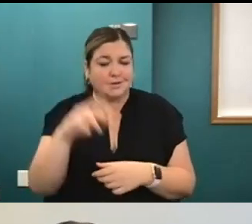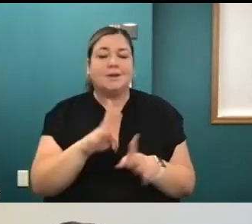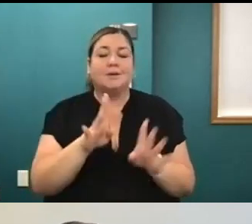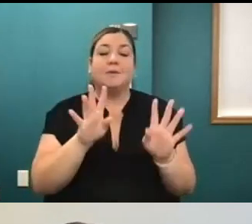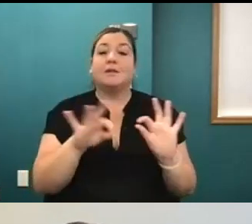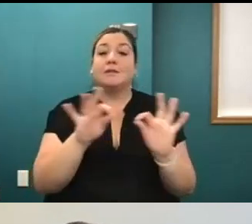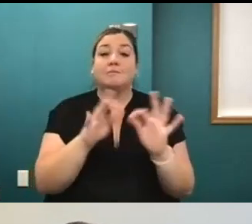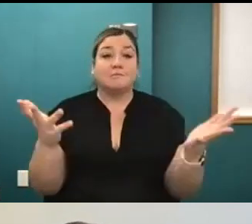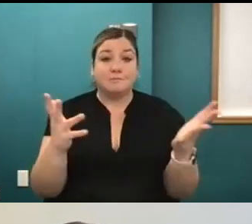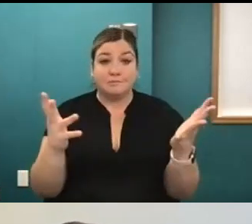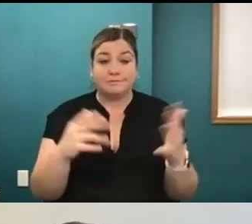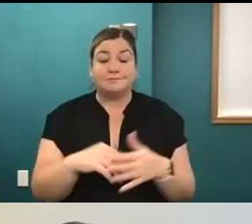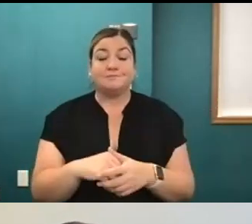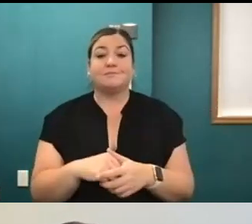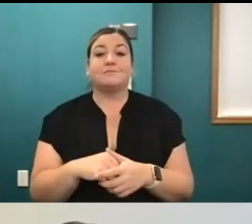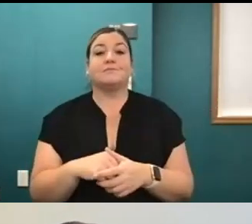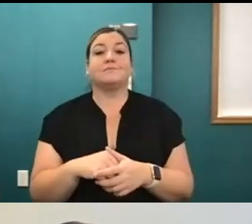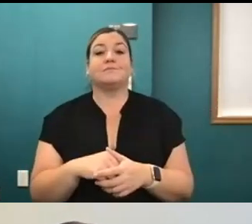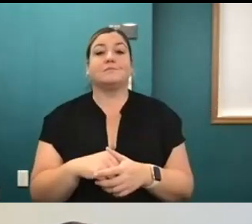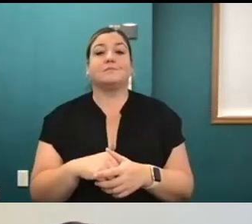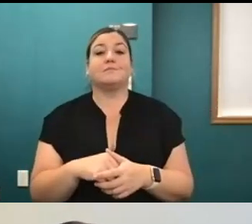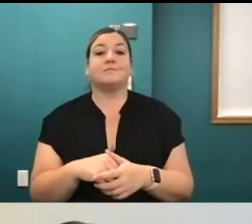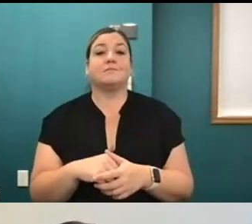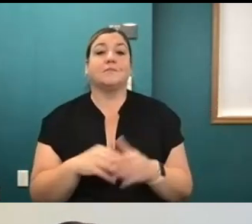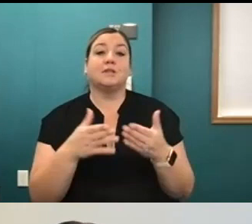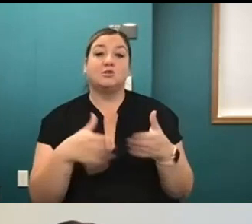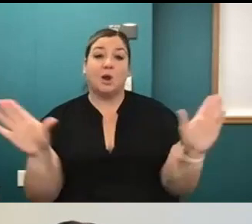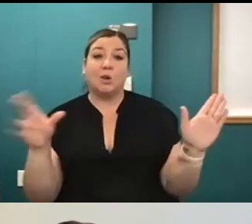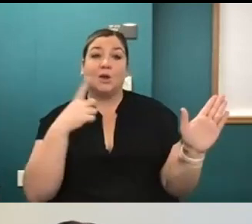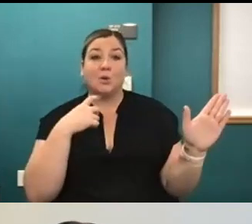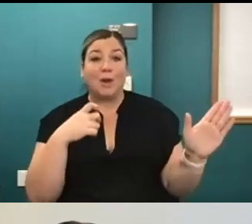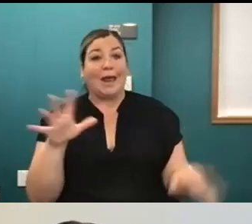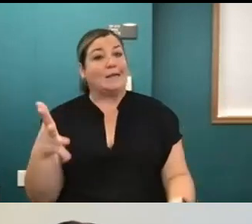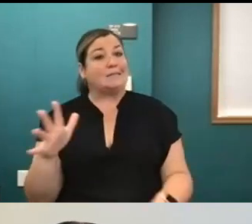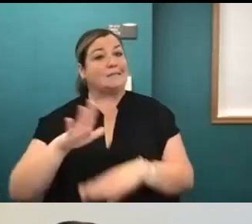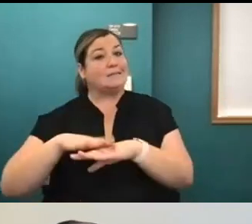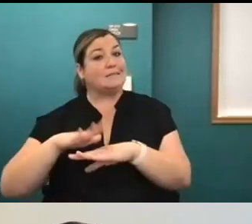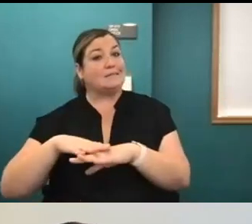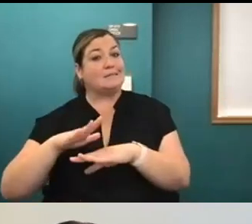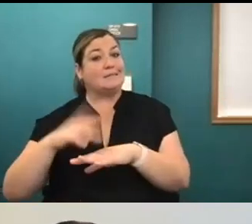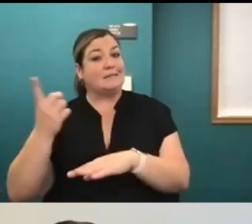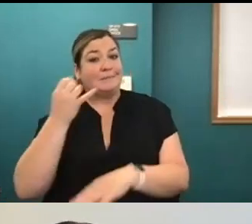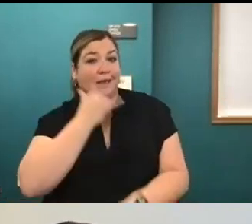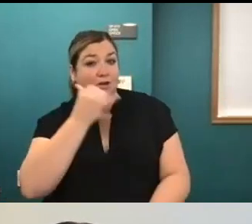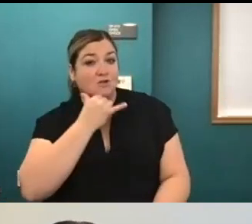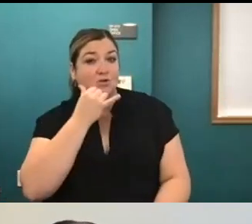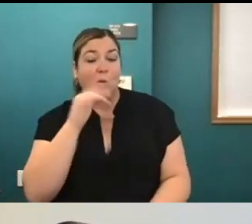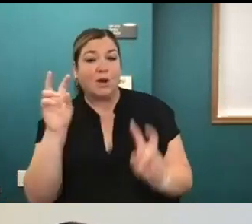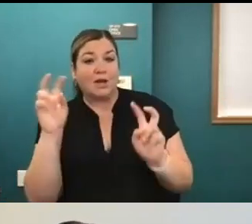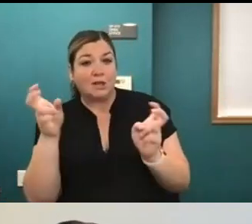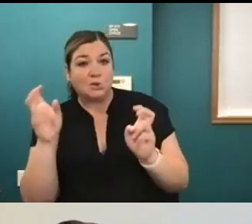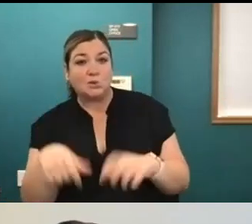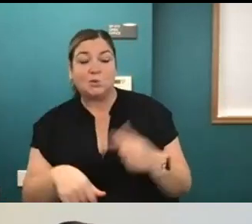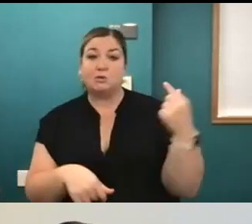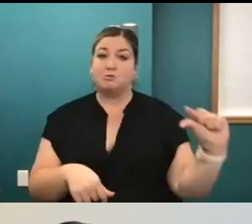is, generally speaking, red is kind of telling you that there's potentially some error or issue. Green is sort of good